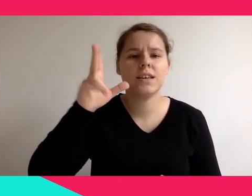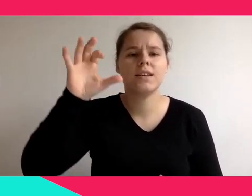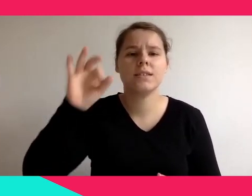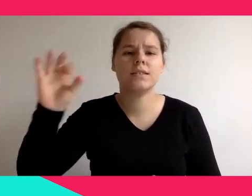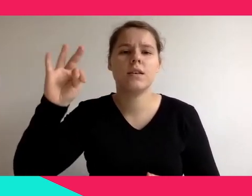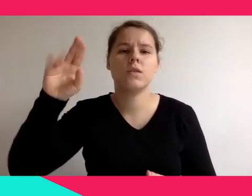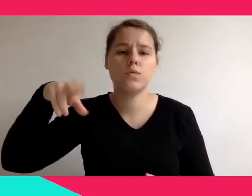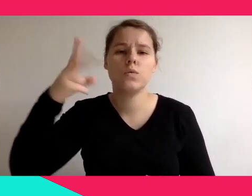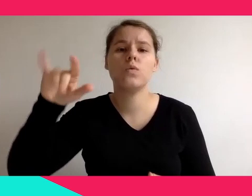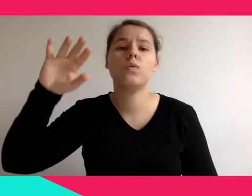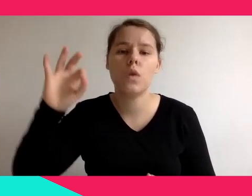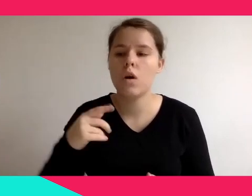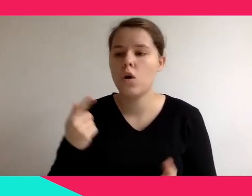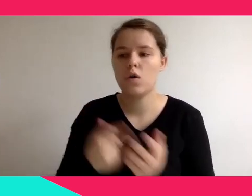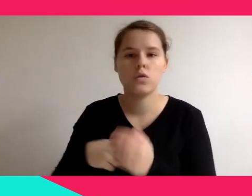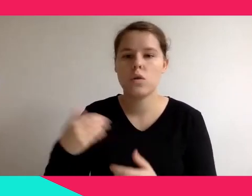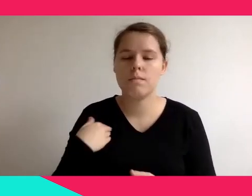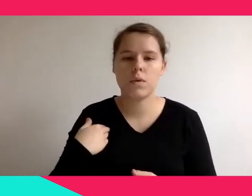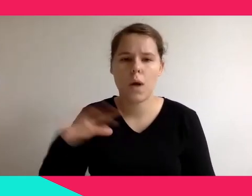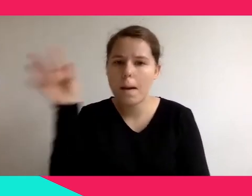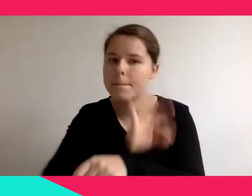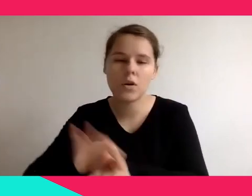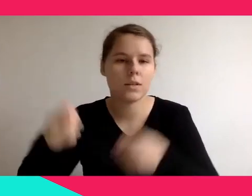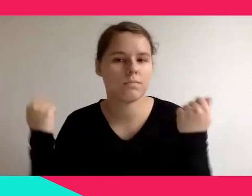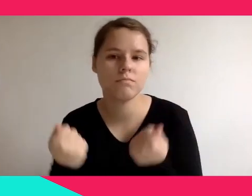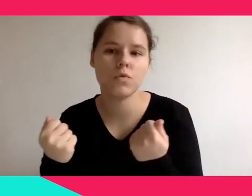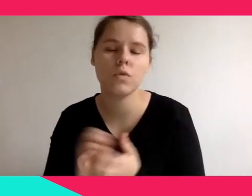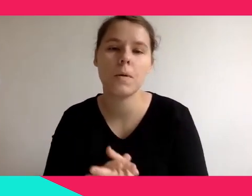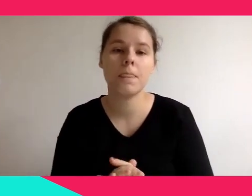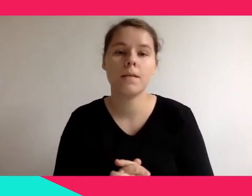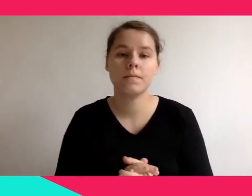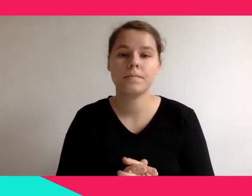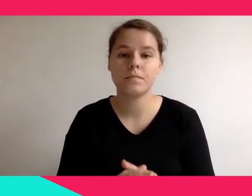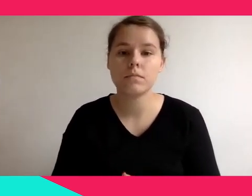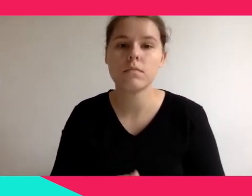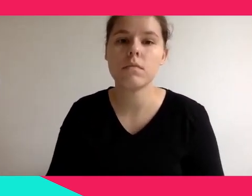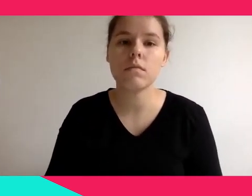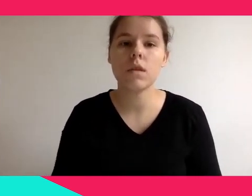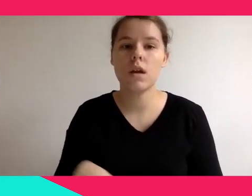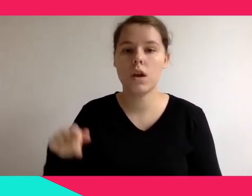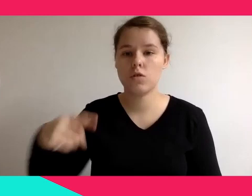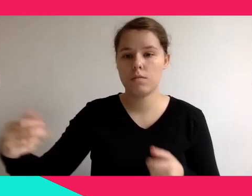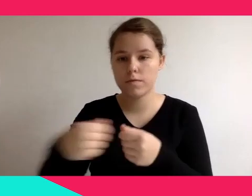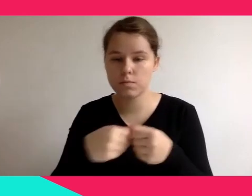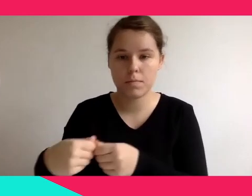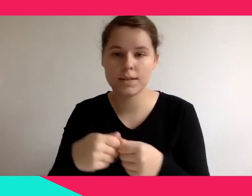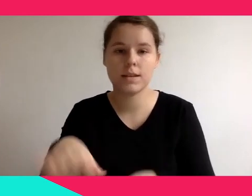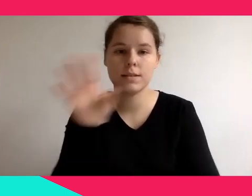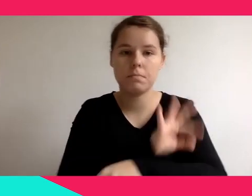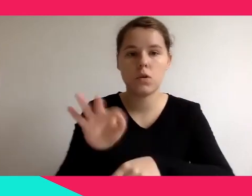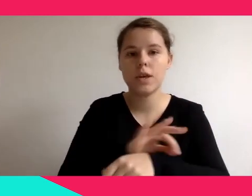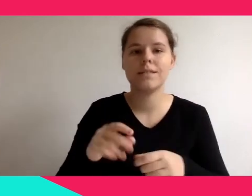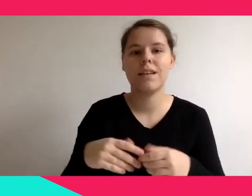open data project and from the redevelopment of the Rijksmuseum website with the high resolution